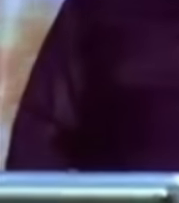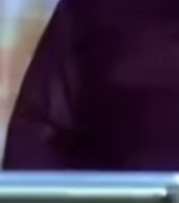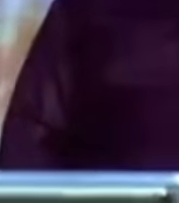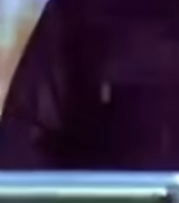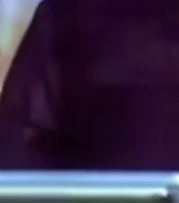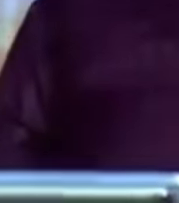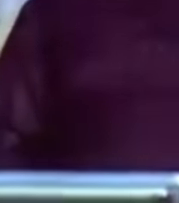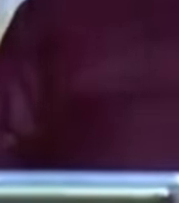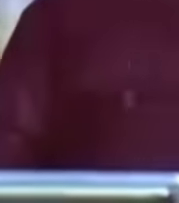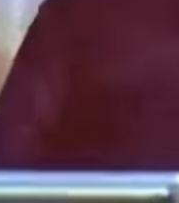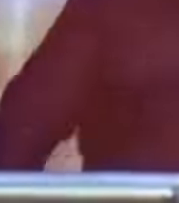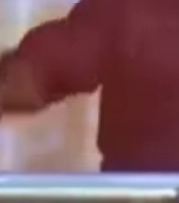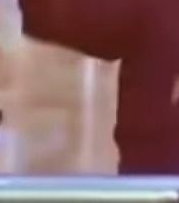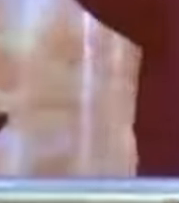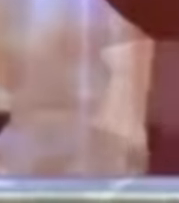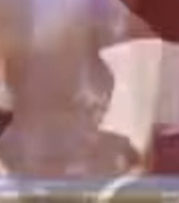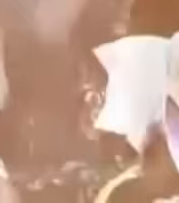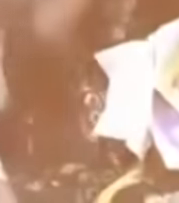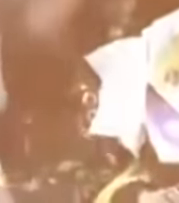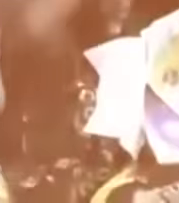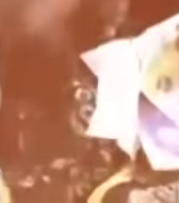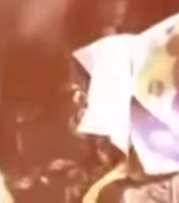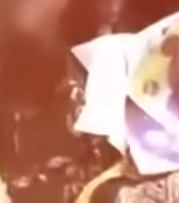will make them his matter.